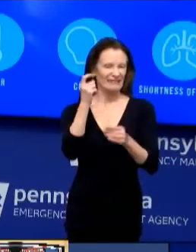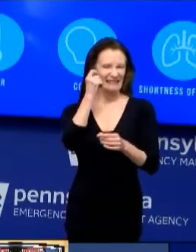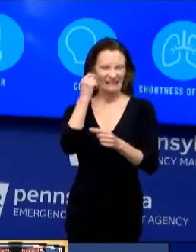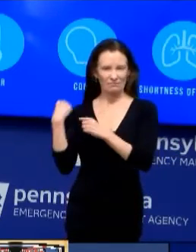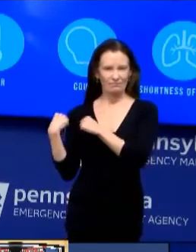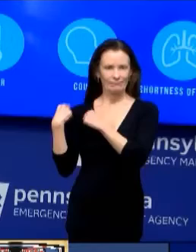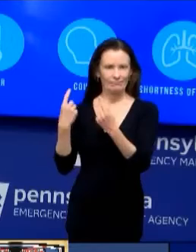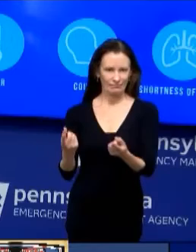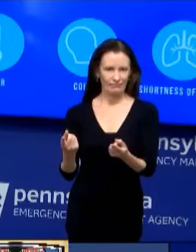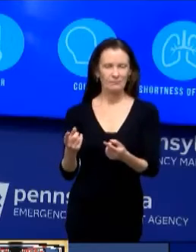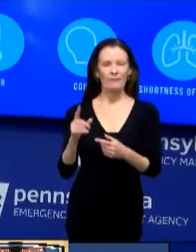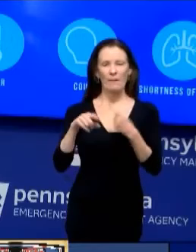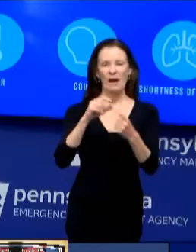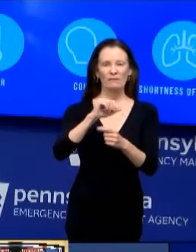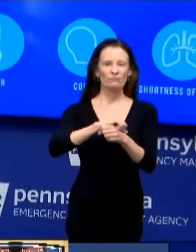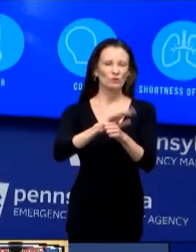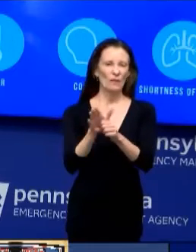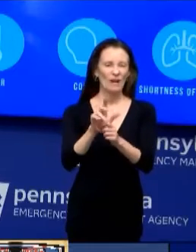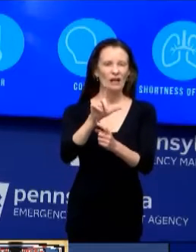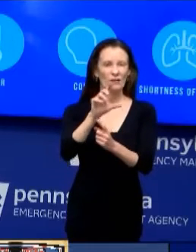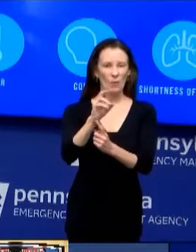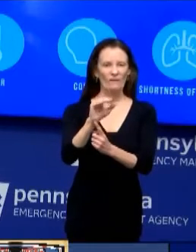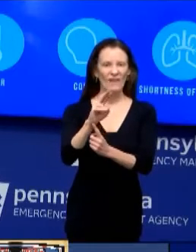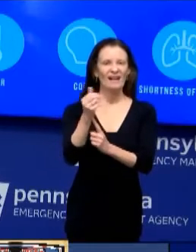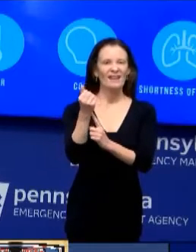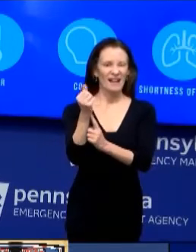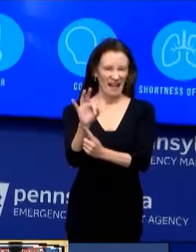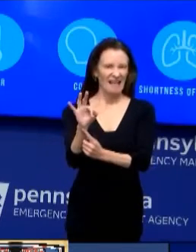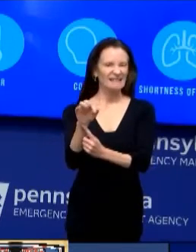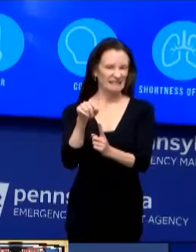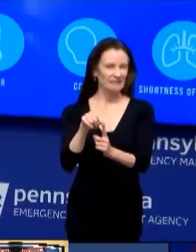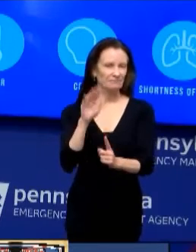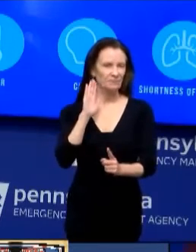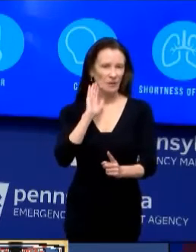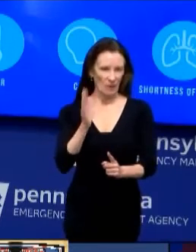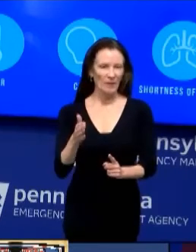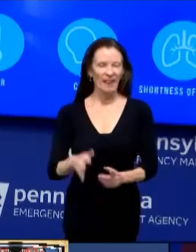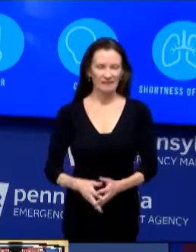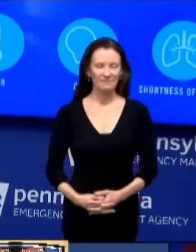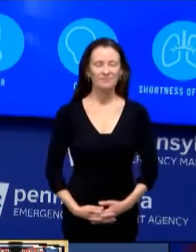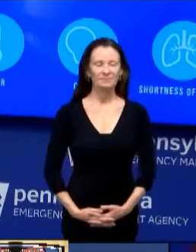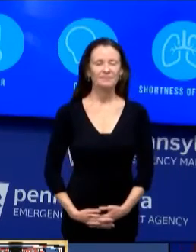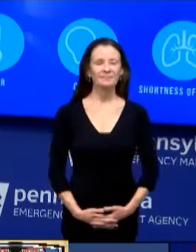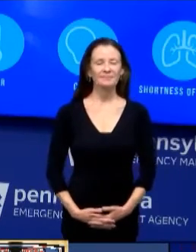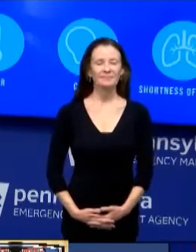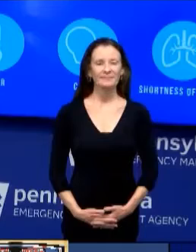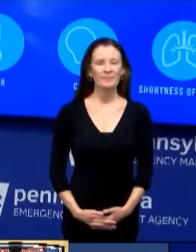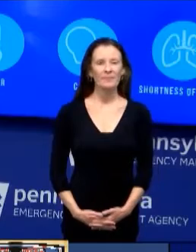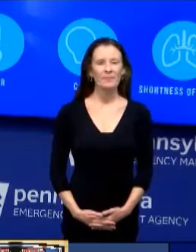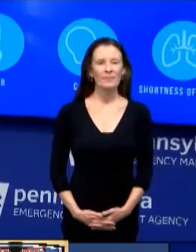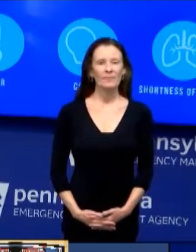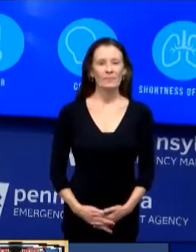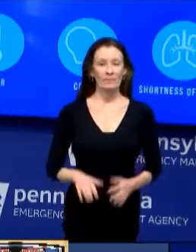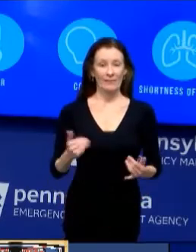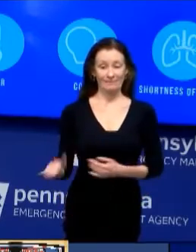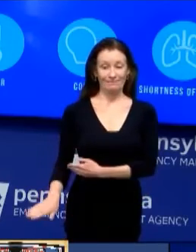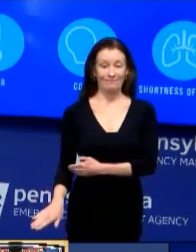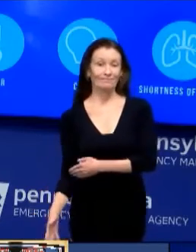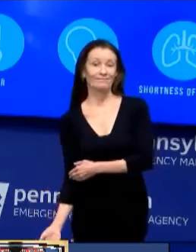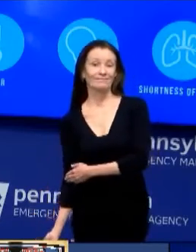novel coronavirus or COVID-19. As of 12 a.m. this morning, we